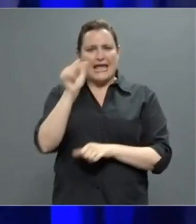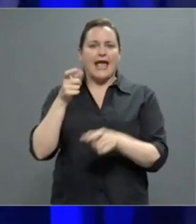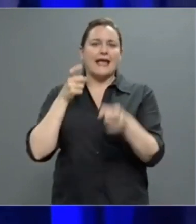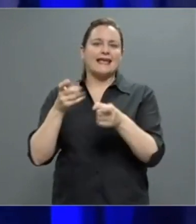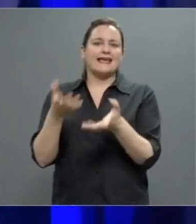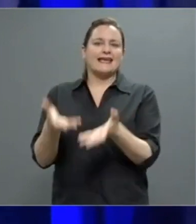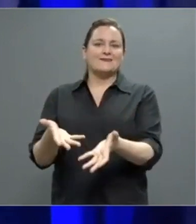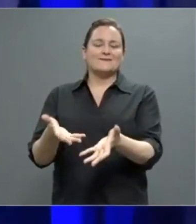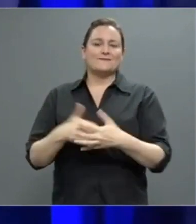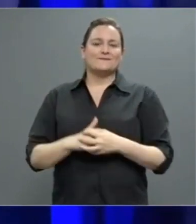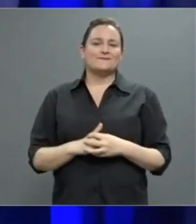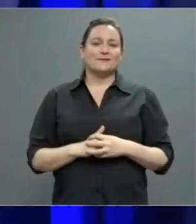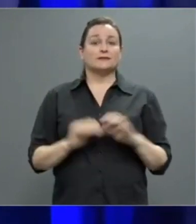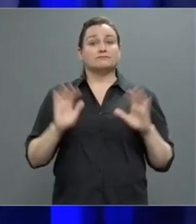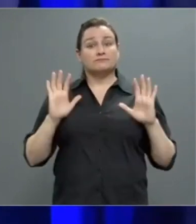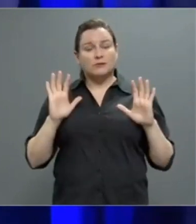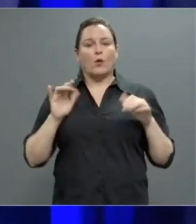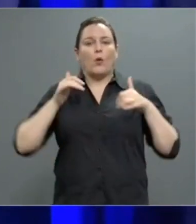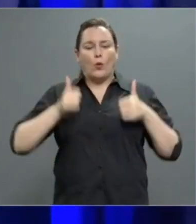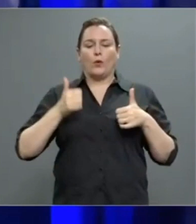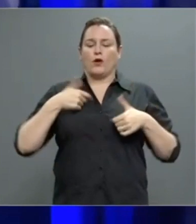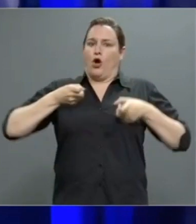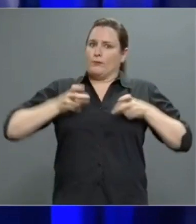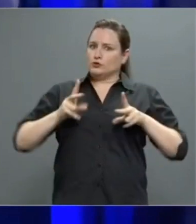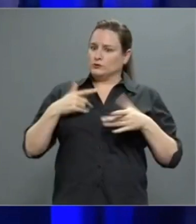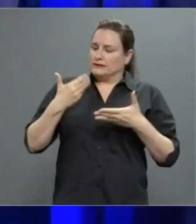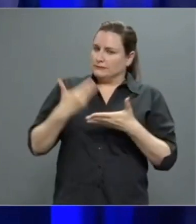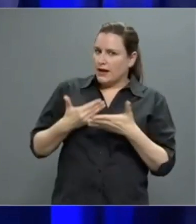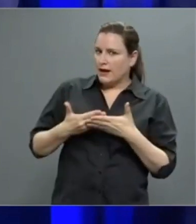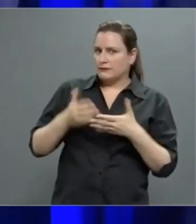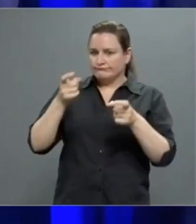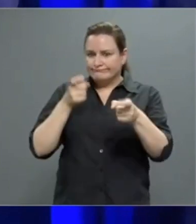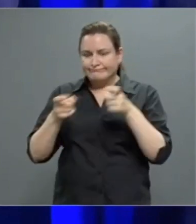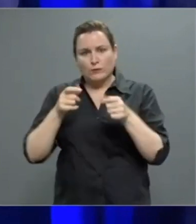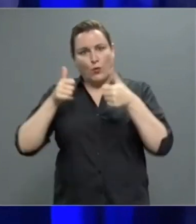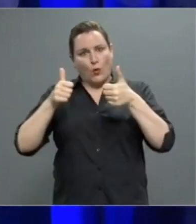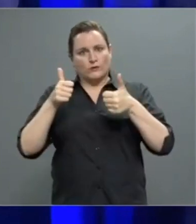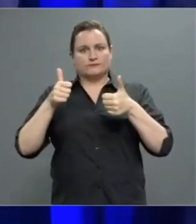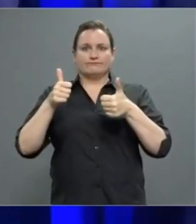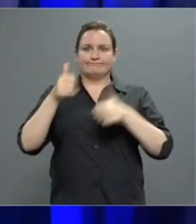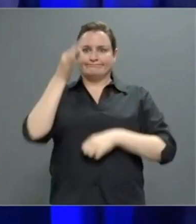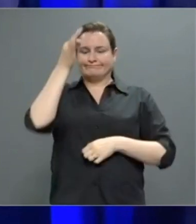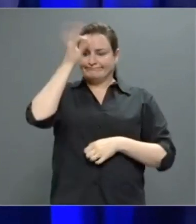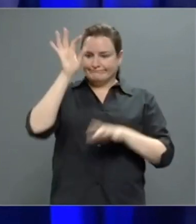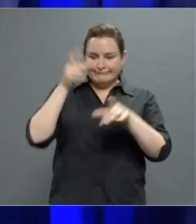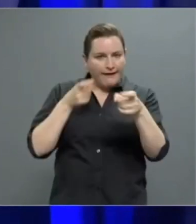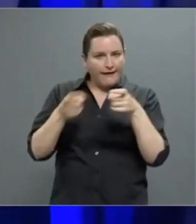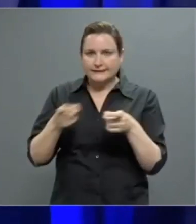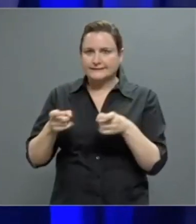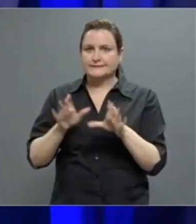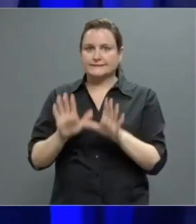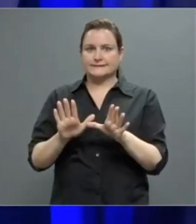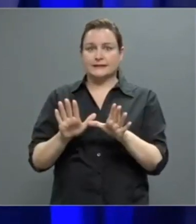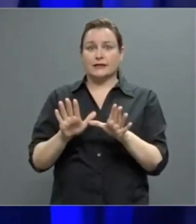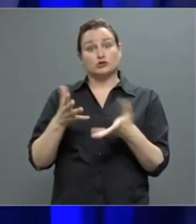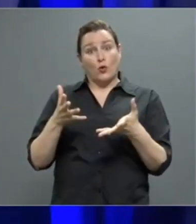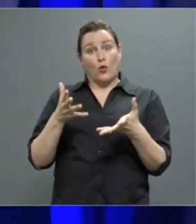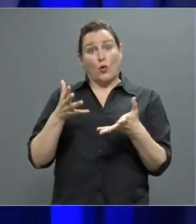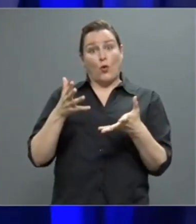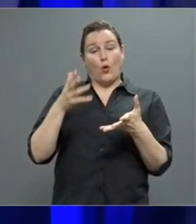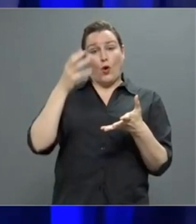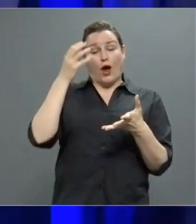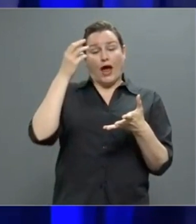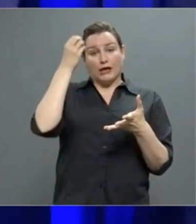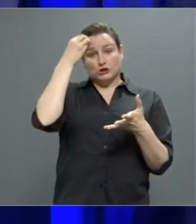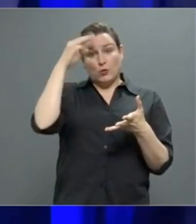an opportunity to restore good governance in our country's capital, our most recent victory in Tshwane offers two very